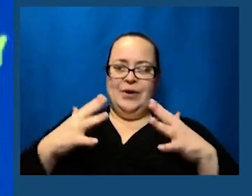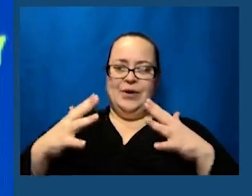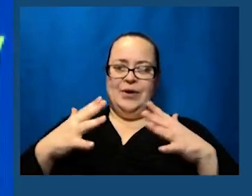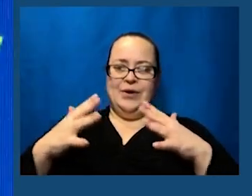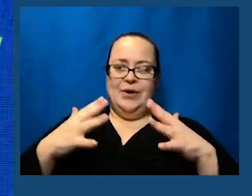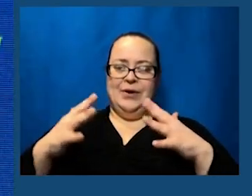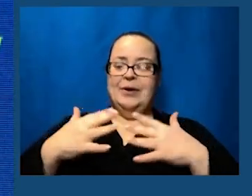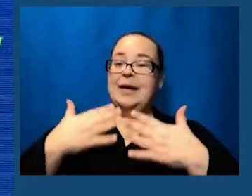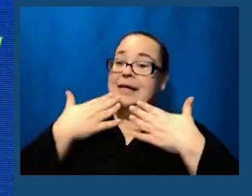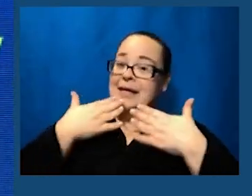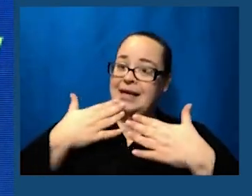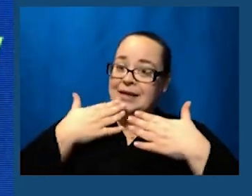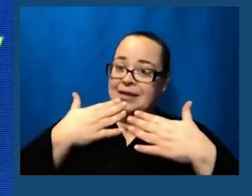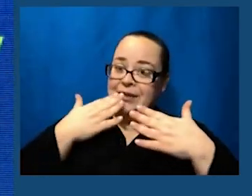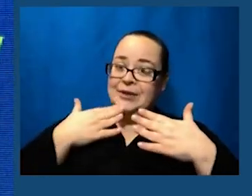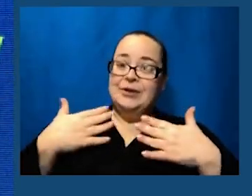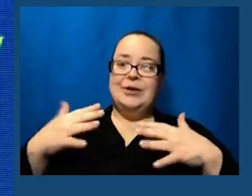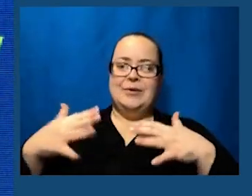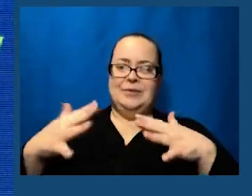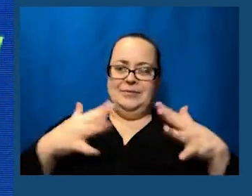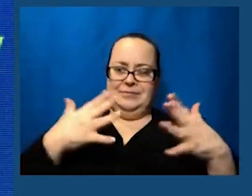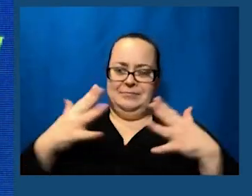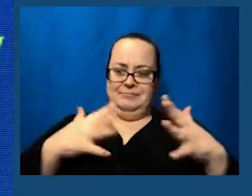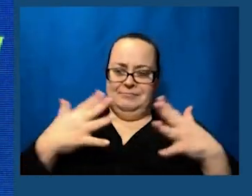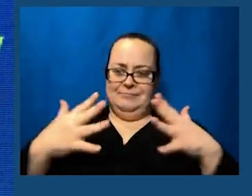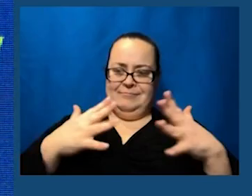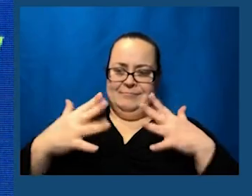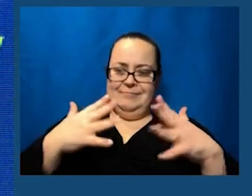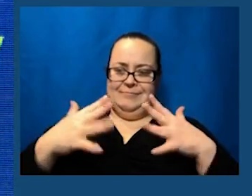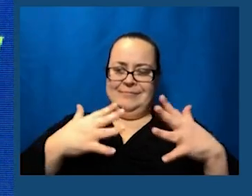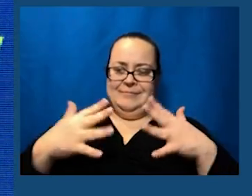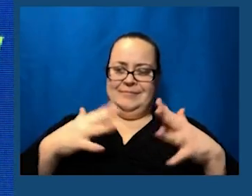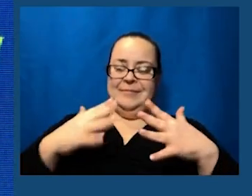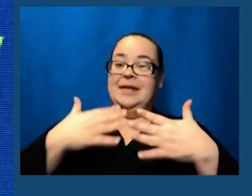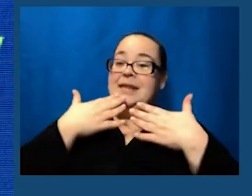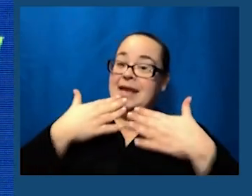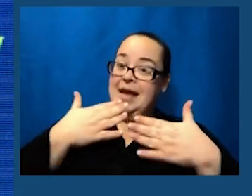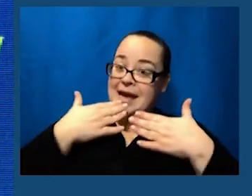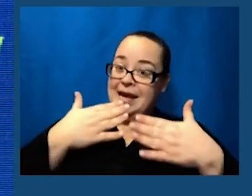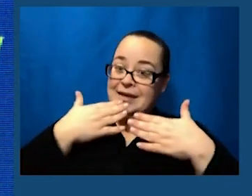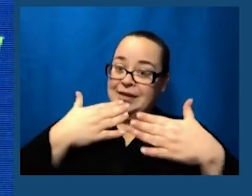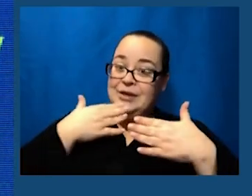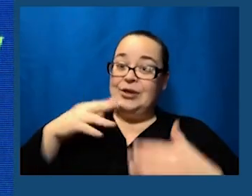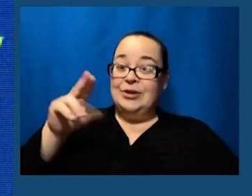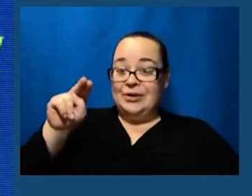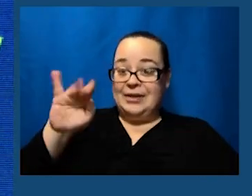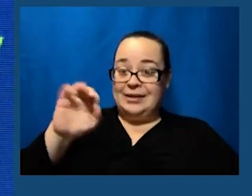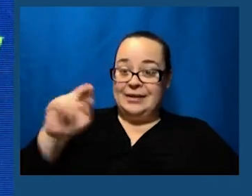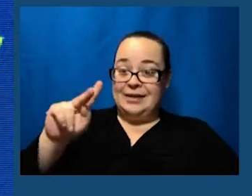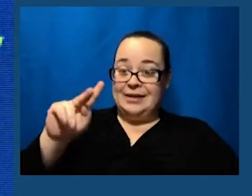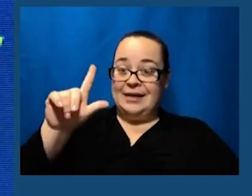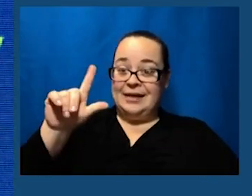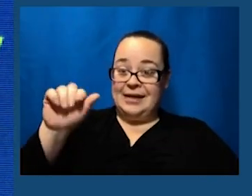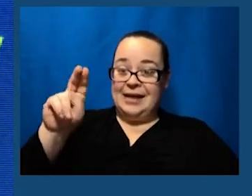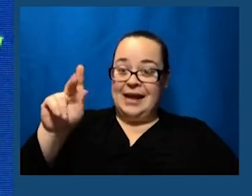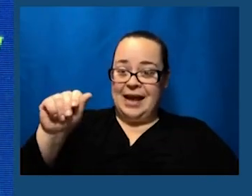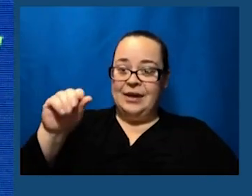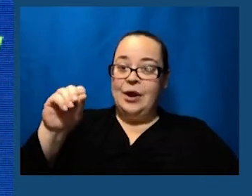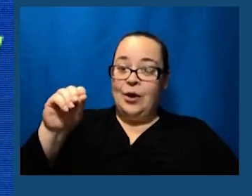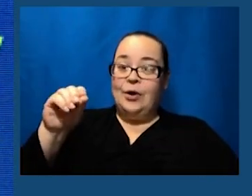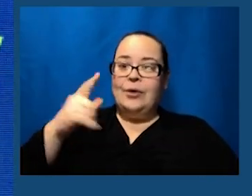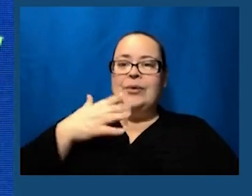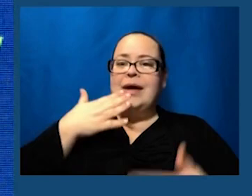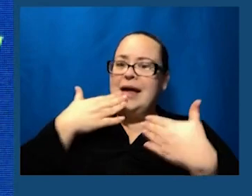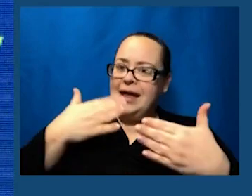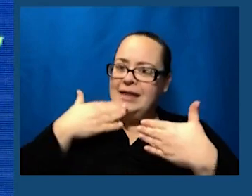Thank you. Thank you. Nick Lano, I want to thank you for the extraordinary job you're doing here at